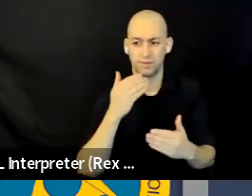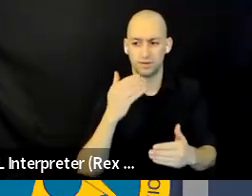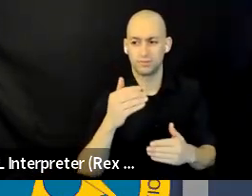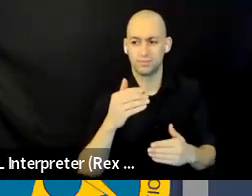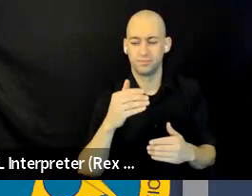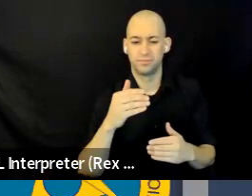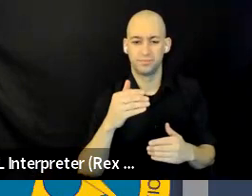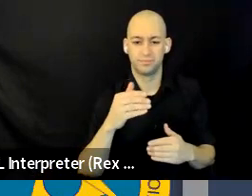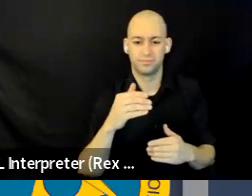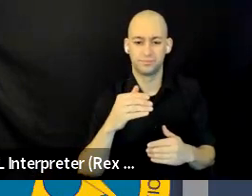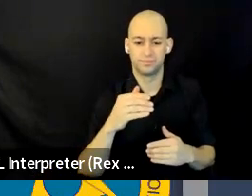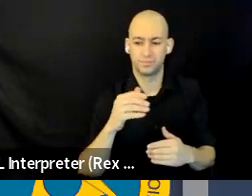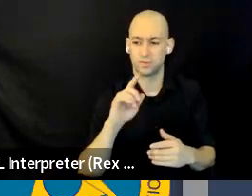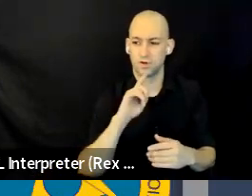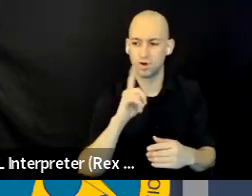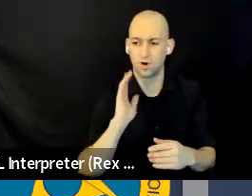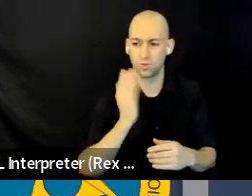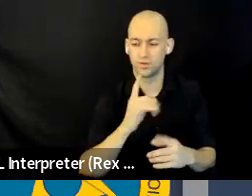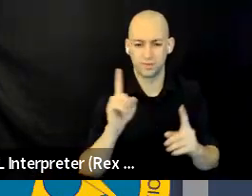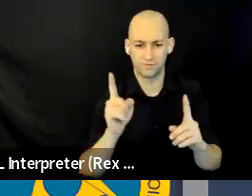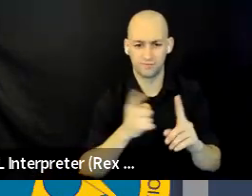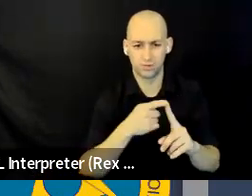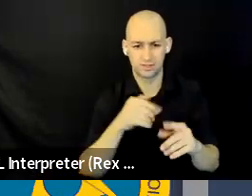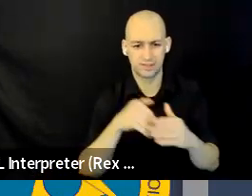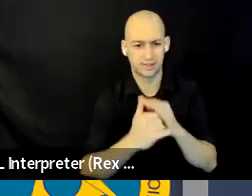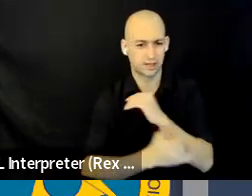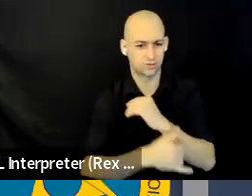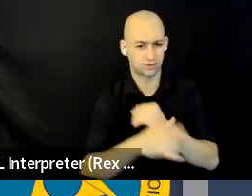this. Are we the first in the nation to do this?